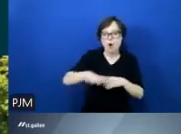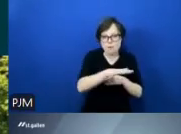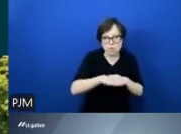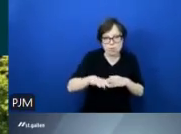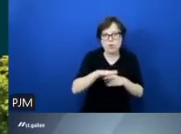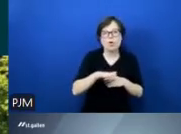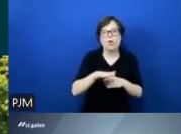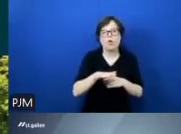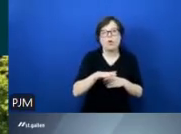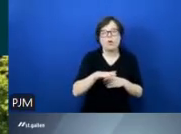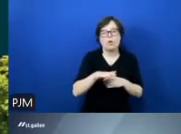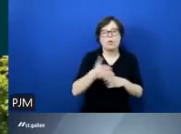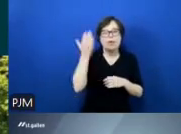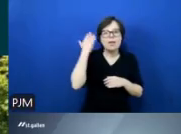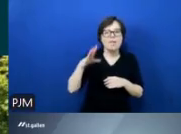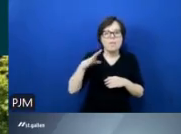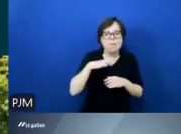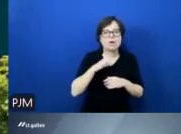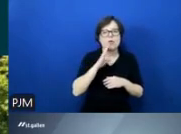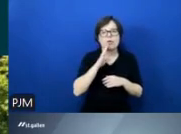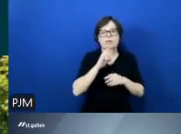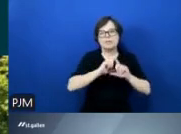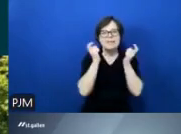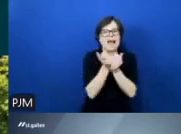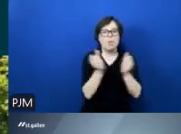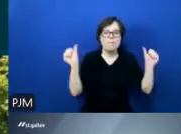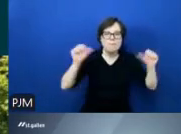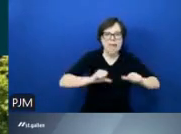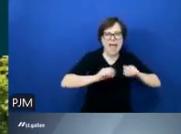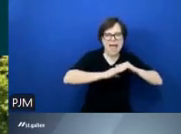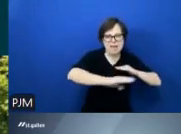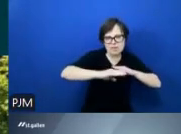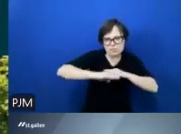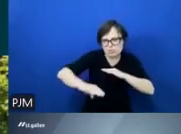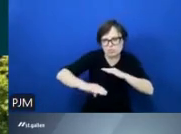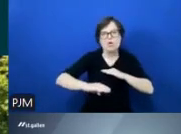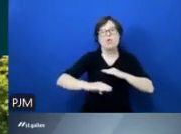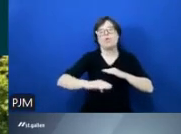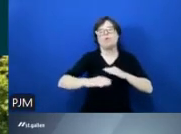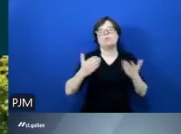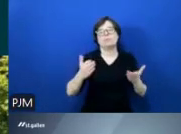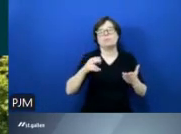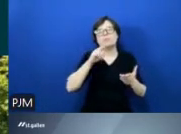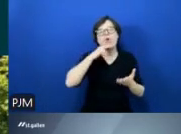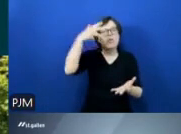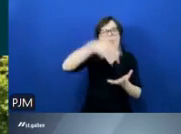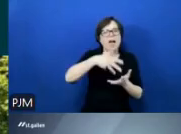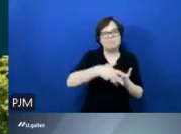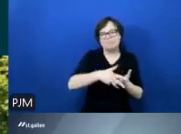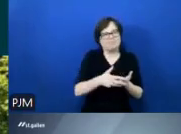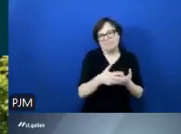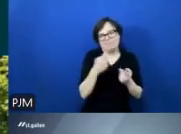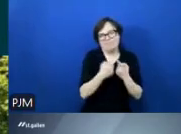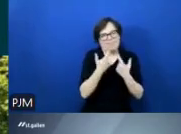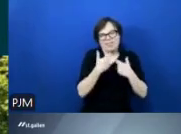unsealing of a yard before. It was all in concrete. The infiltration and evaporation